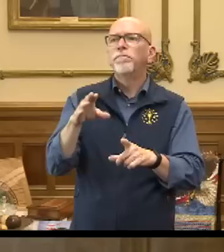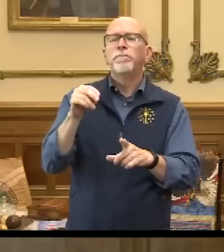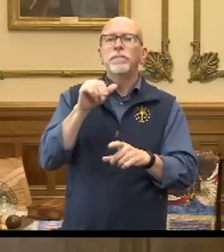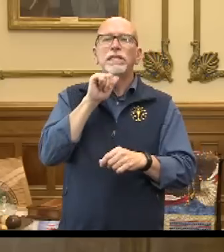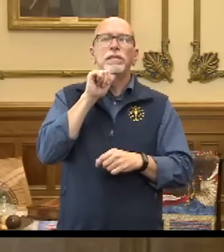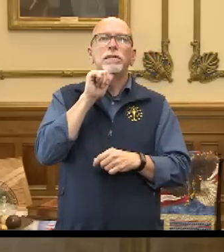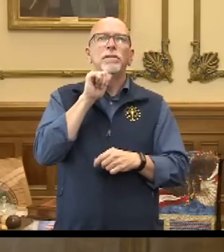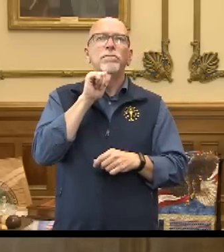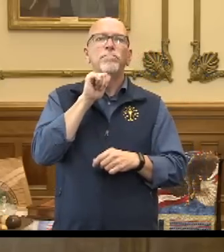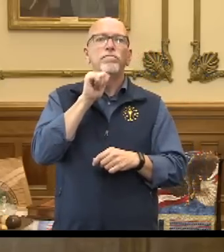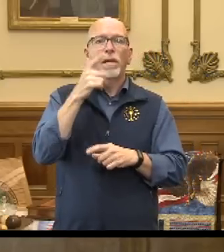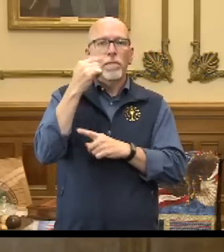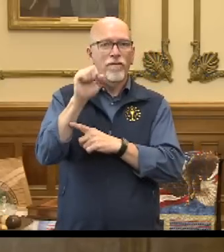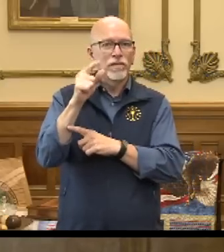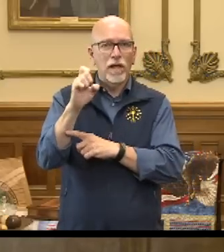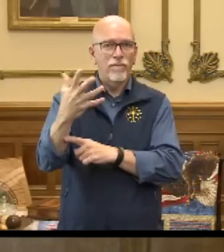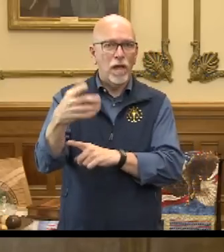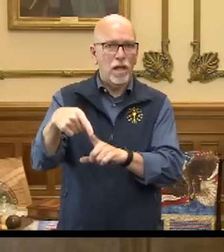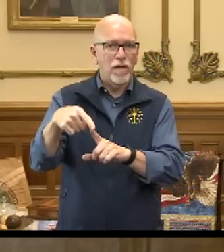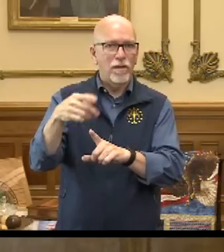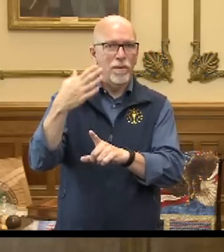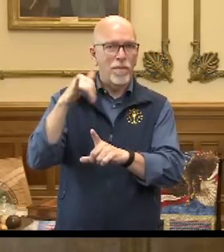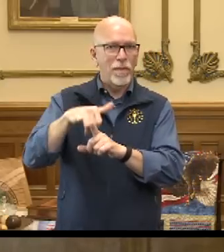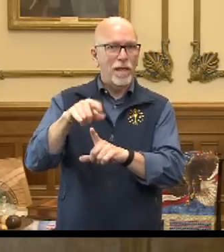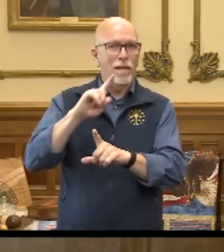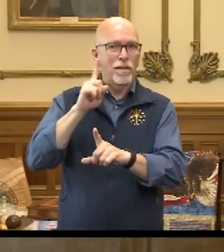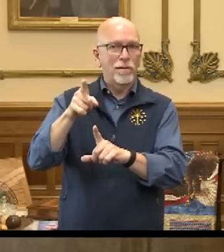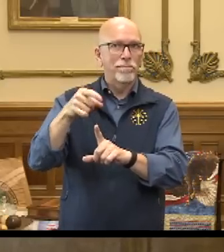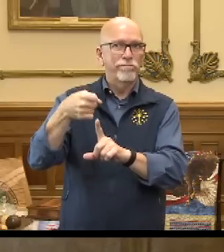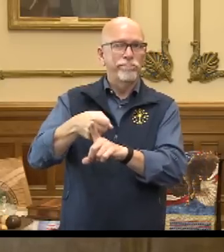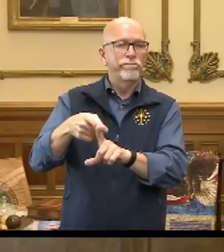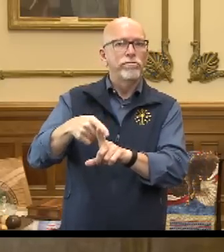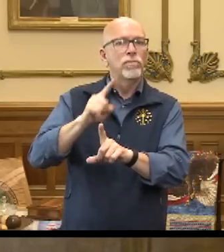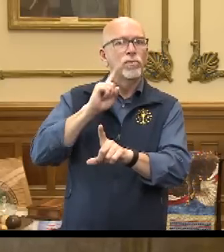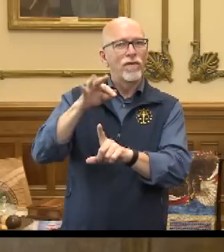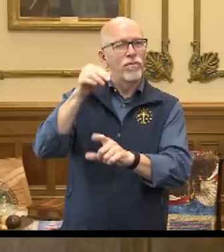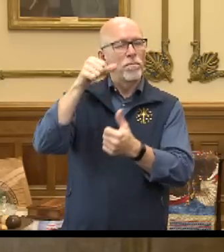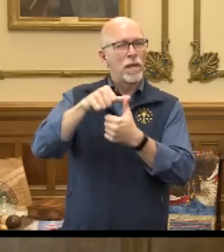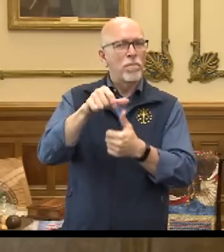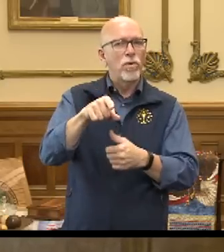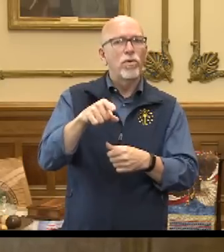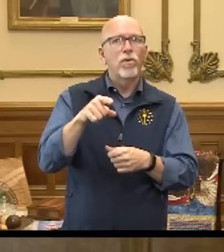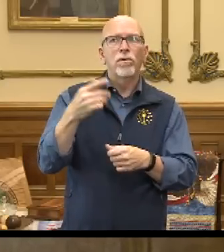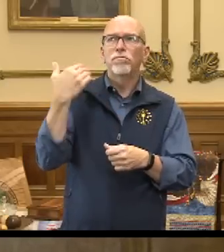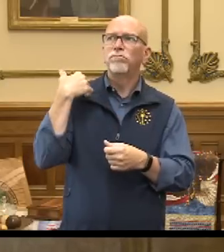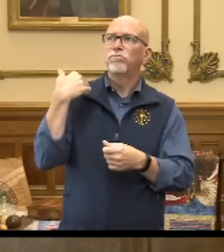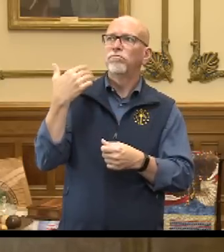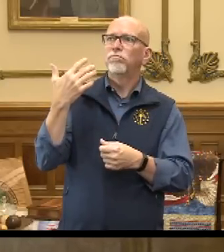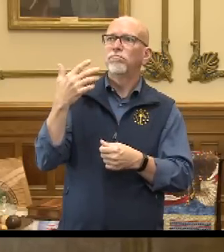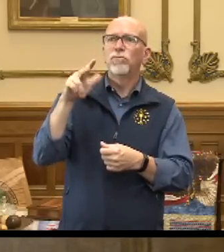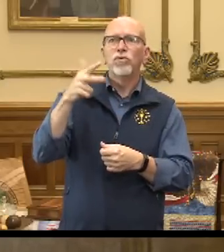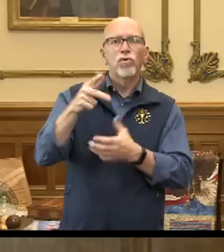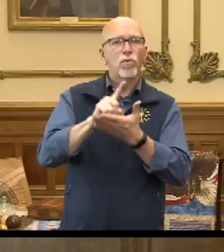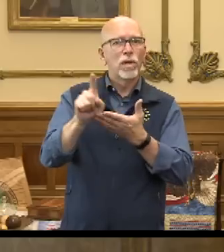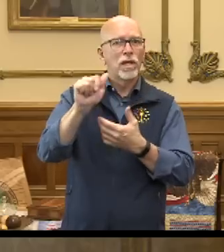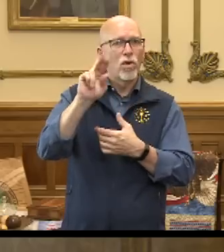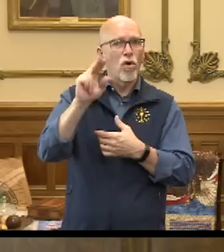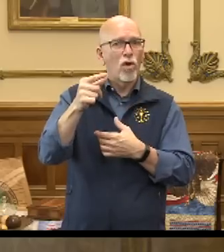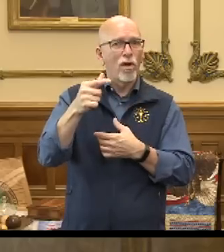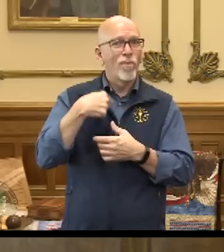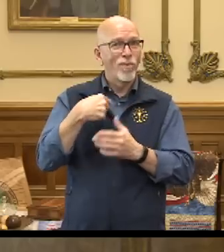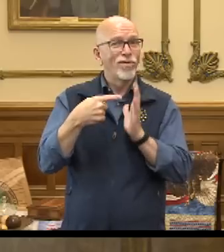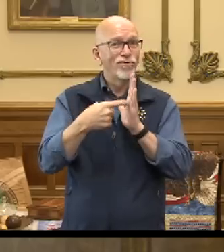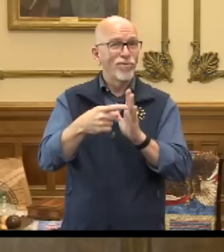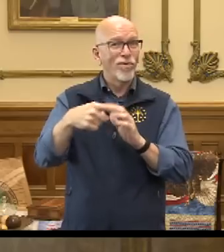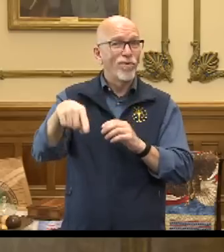from going to stage 5, certainly that has been the source. But if you'll remember back in about the 3rd week of August, we